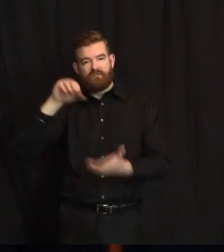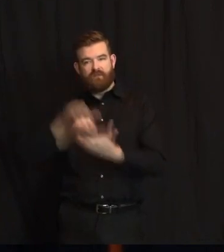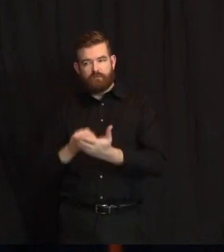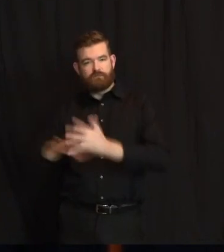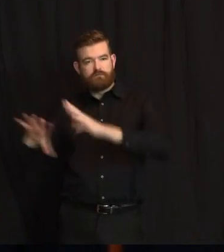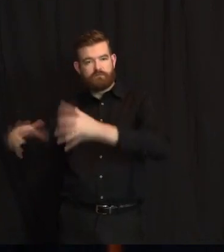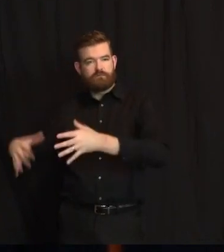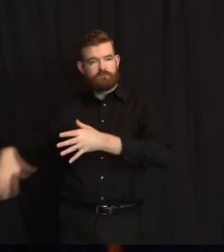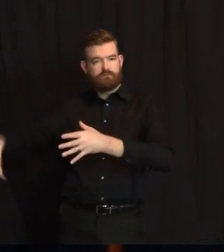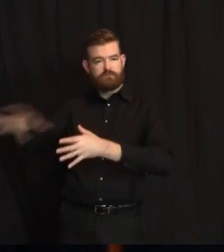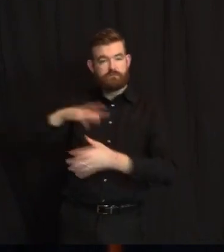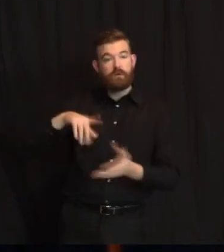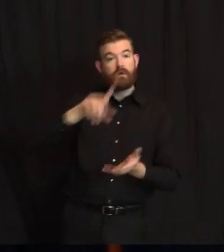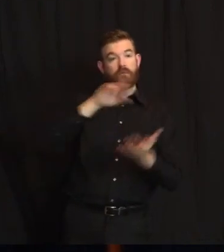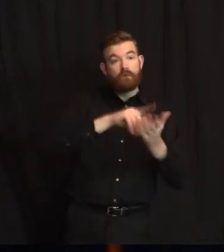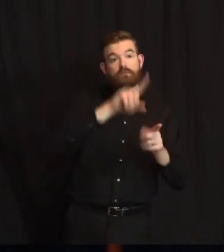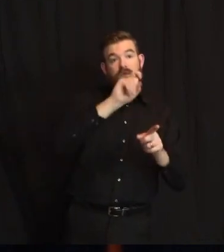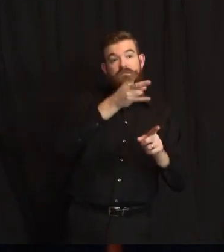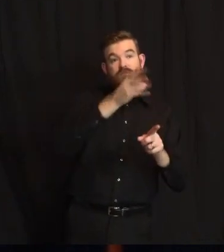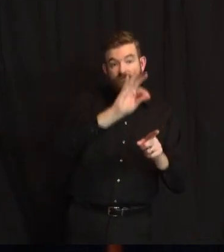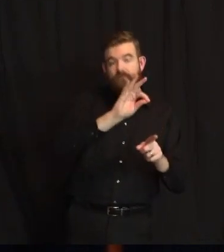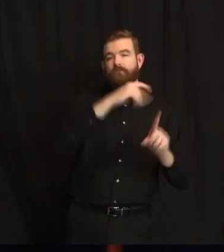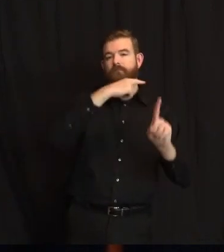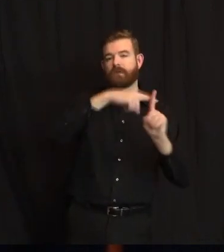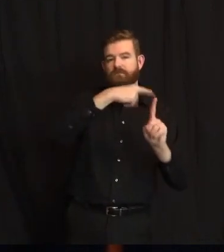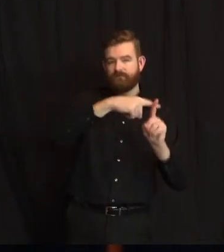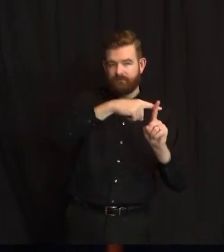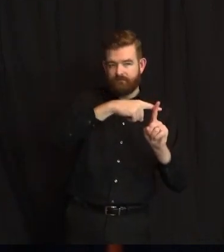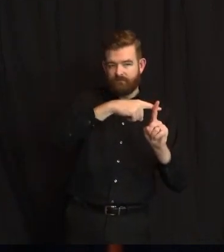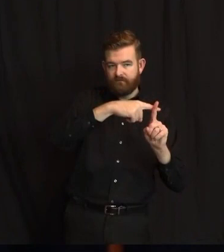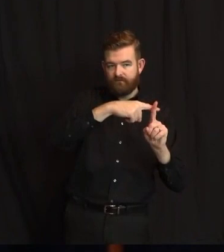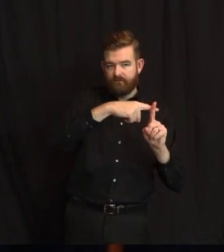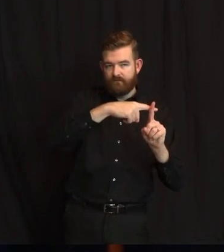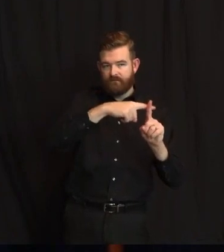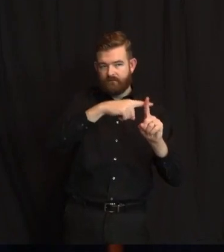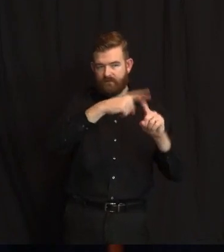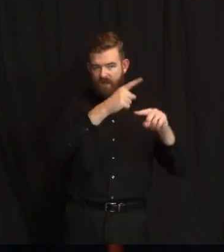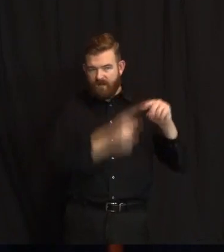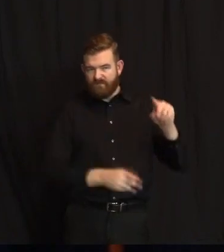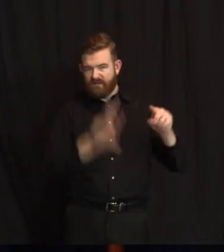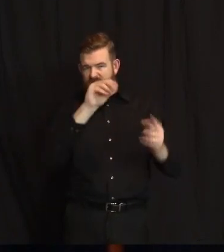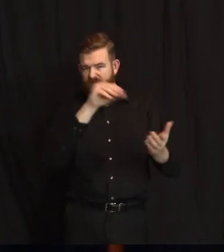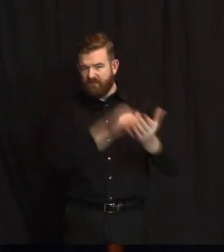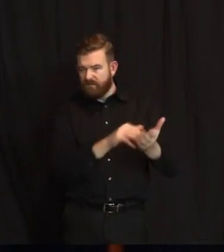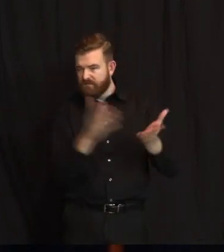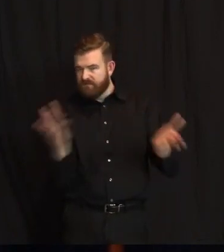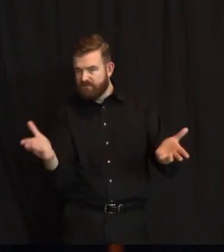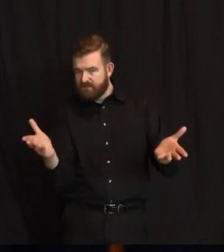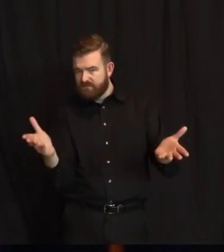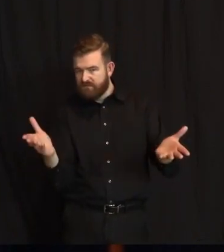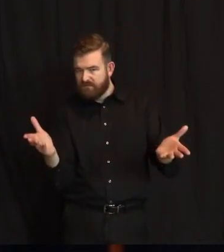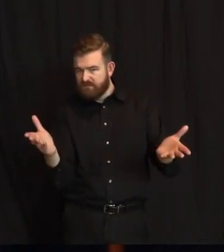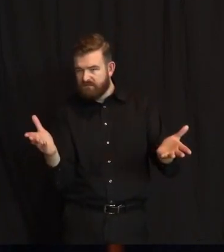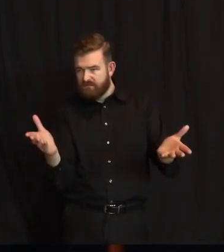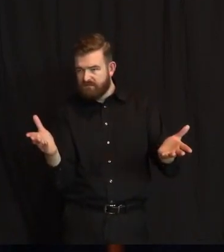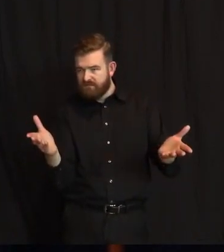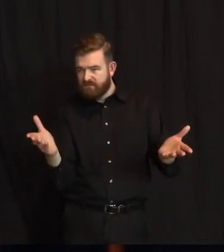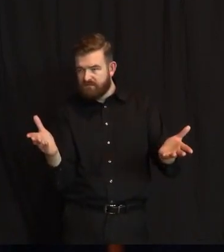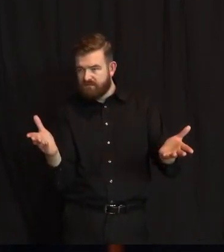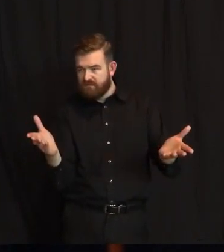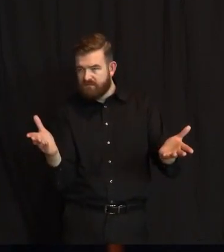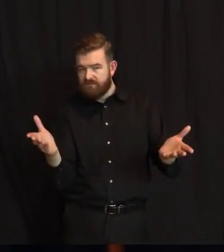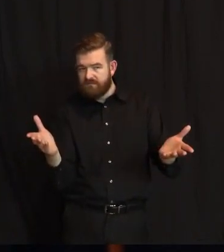4,179 individuals out of the over 60,000 are COVID positive. And we look at every single one